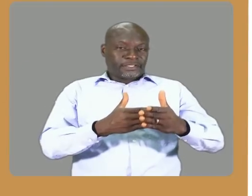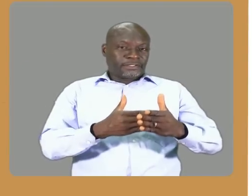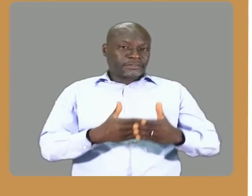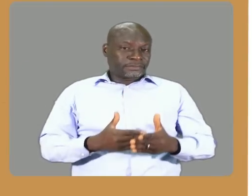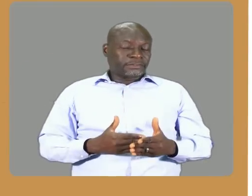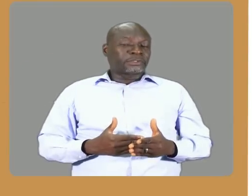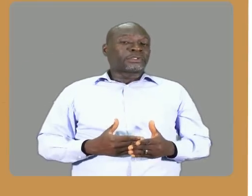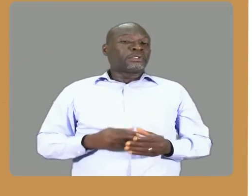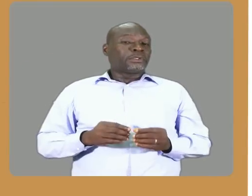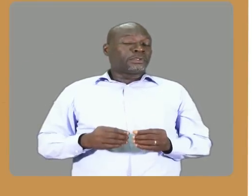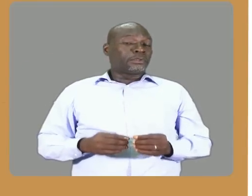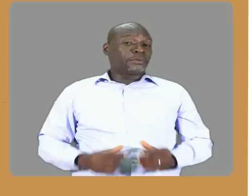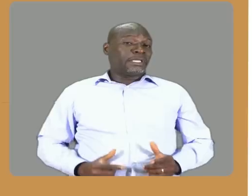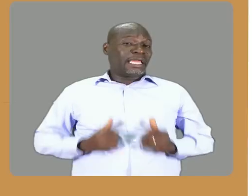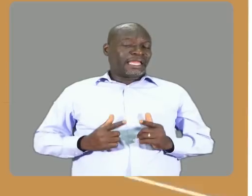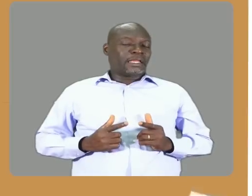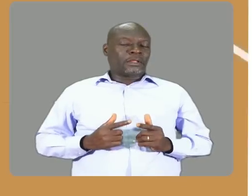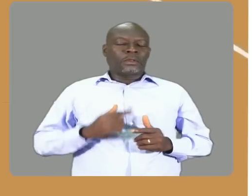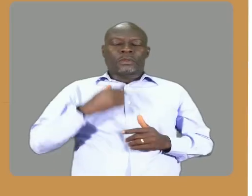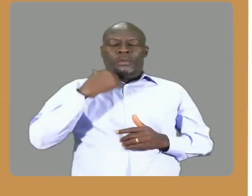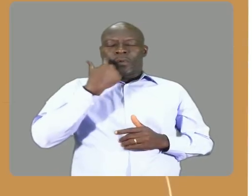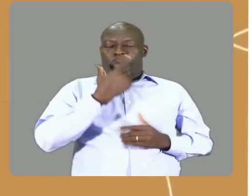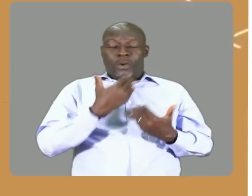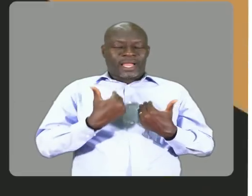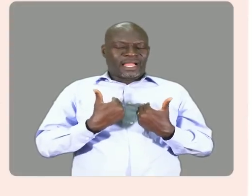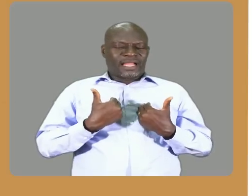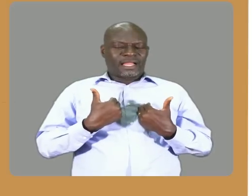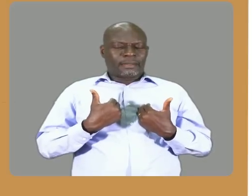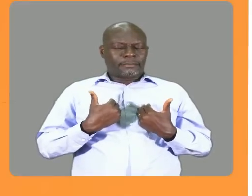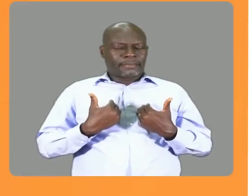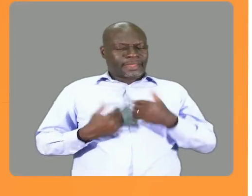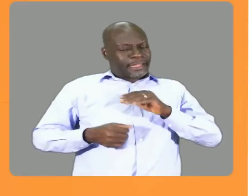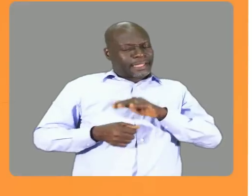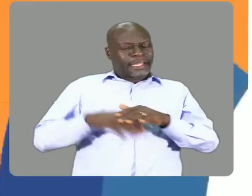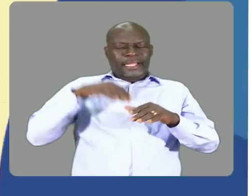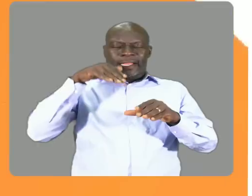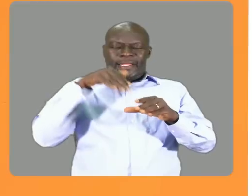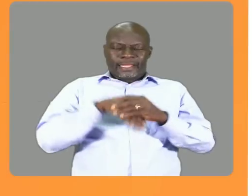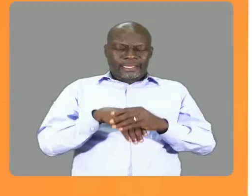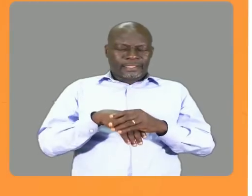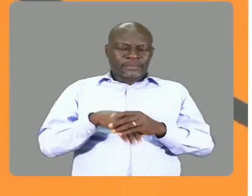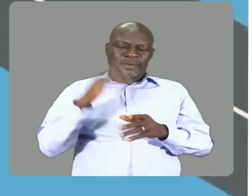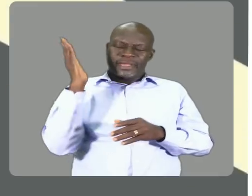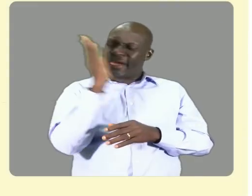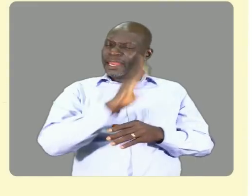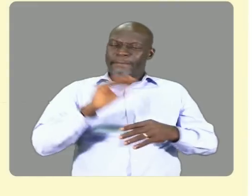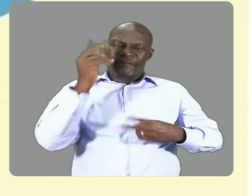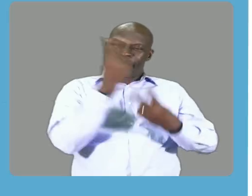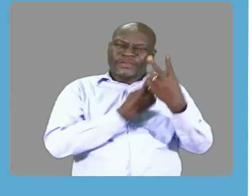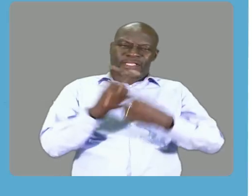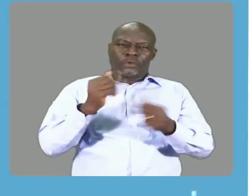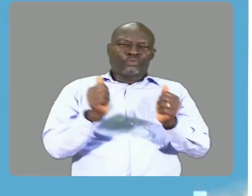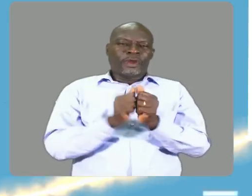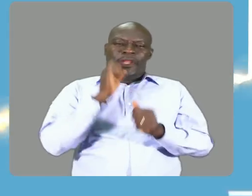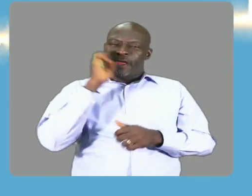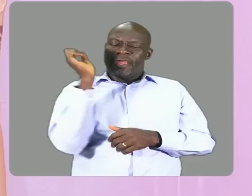and he who has it will abide in satisfaction he will not be visited with evil